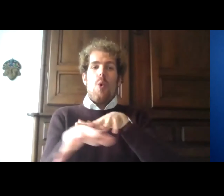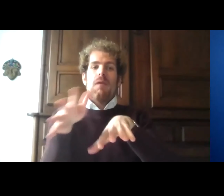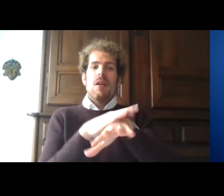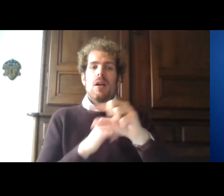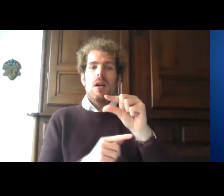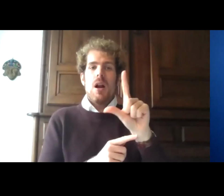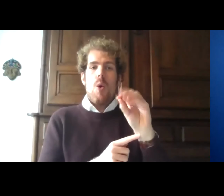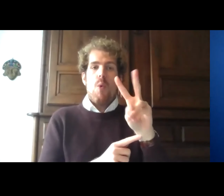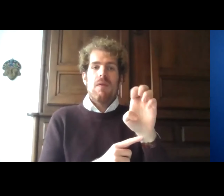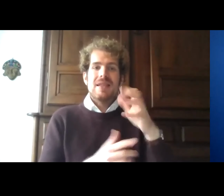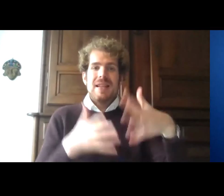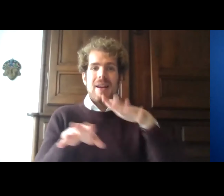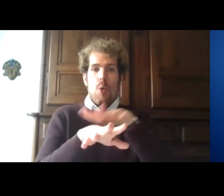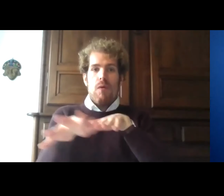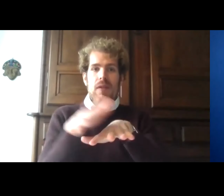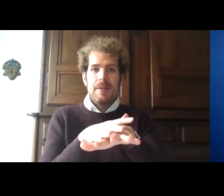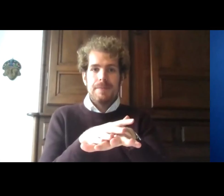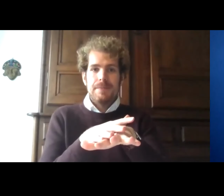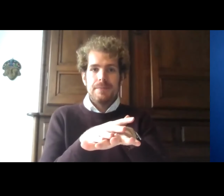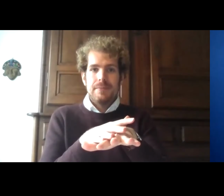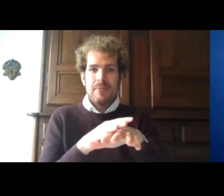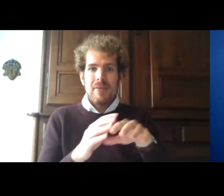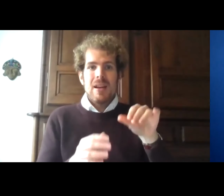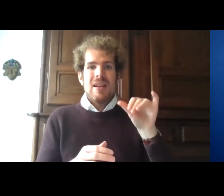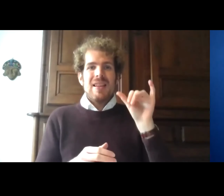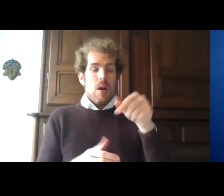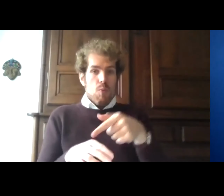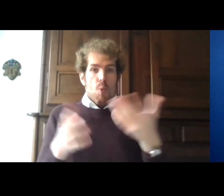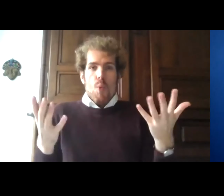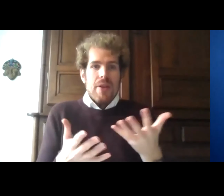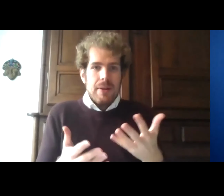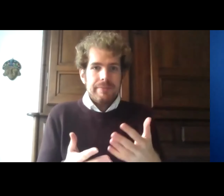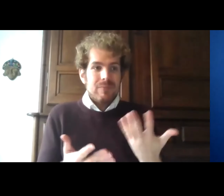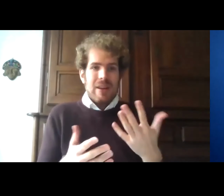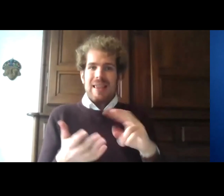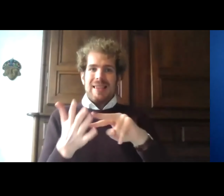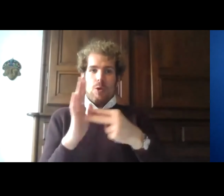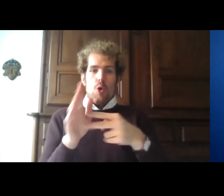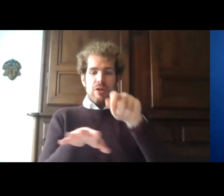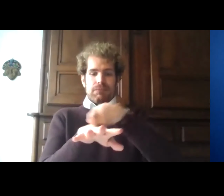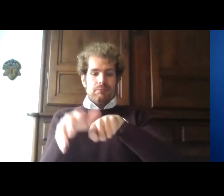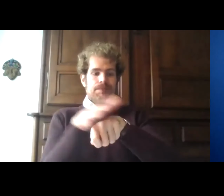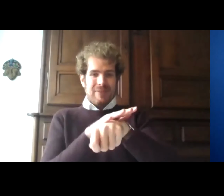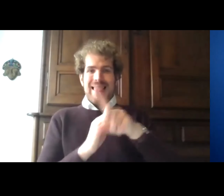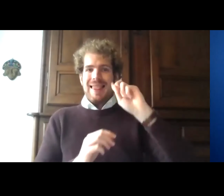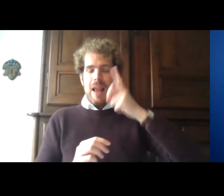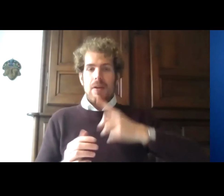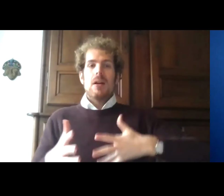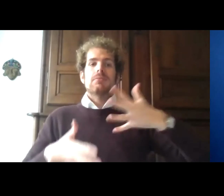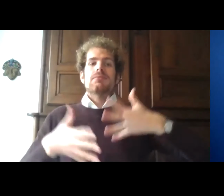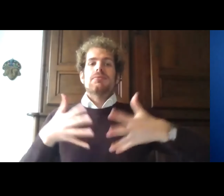Another consequence, negative consequence, has been the invention of these sign language gloves that have come about.